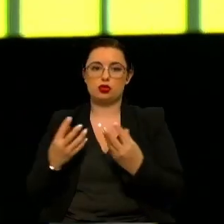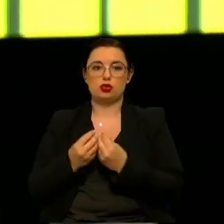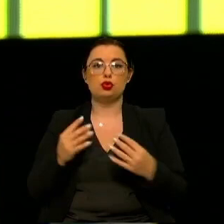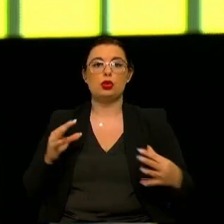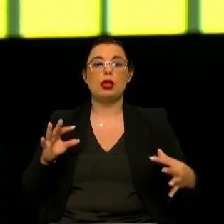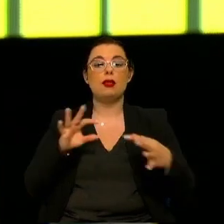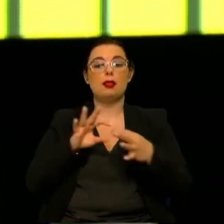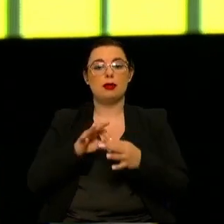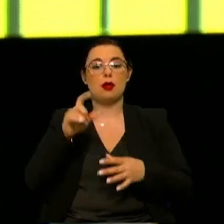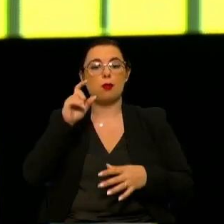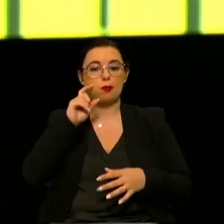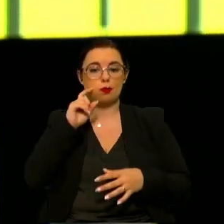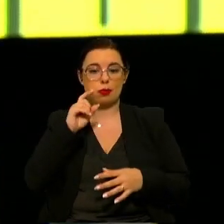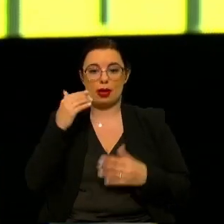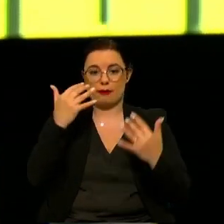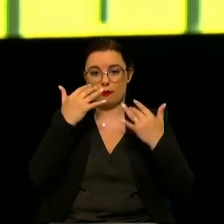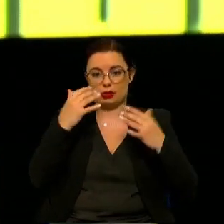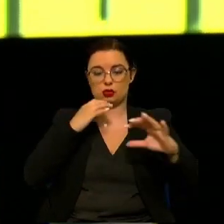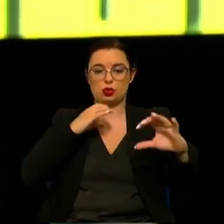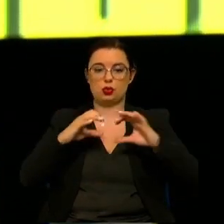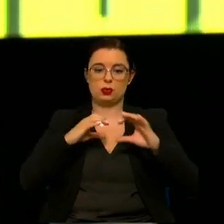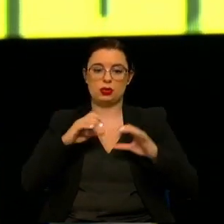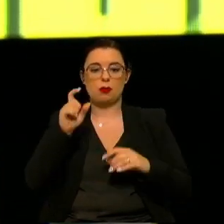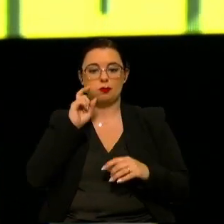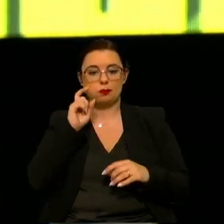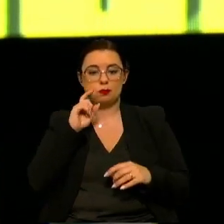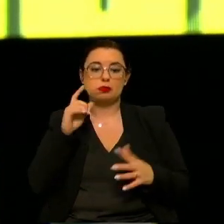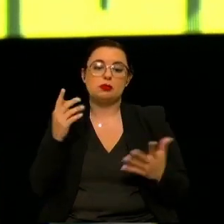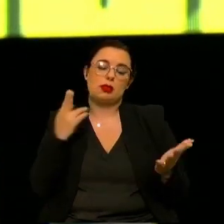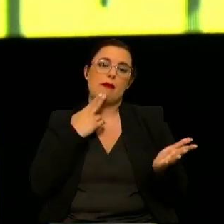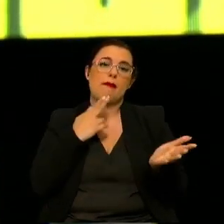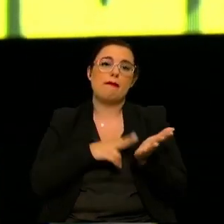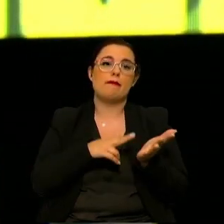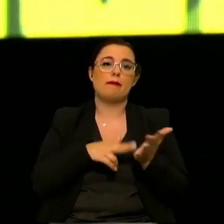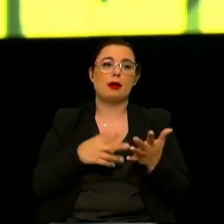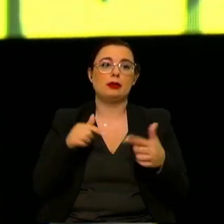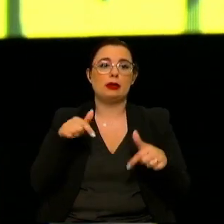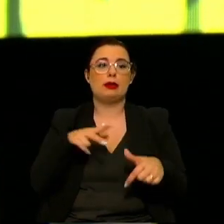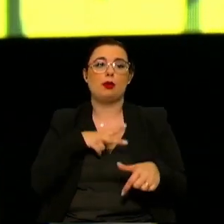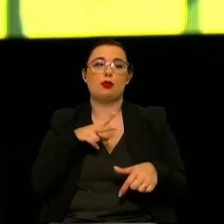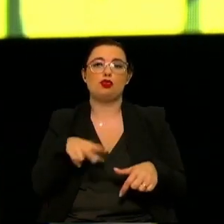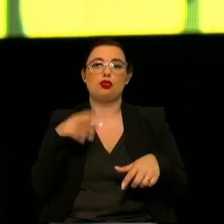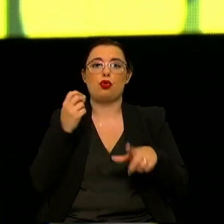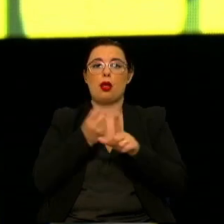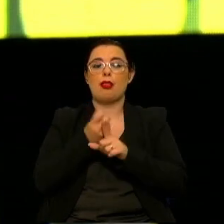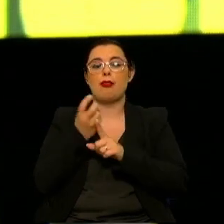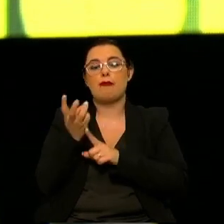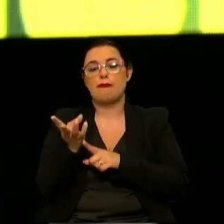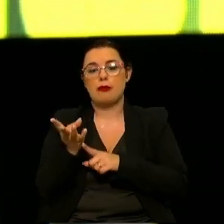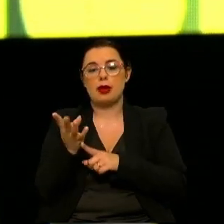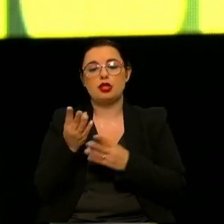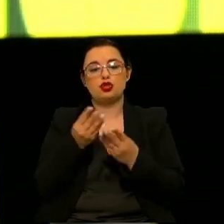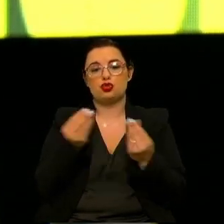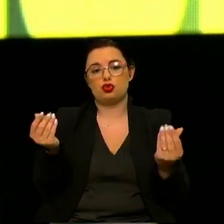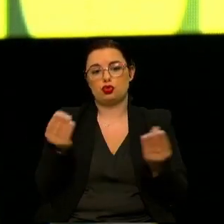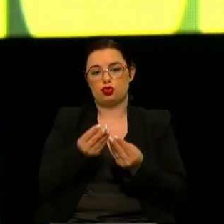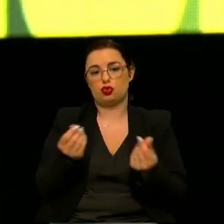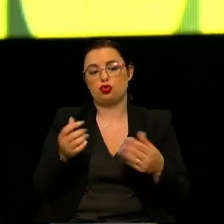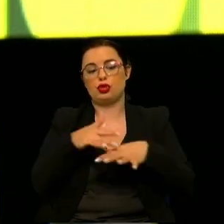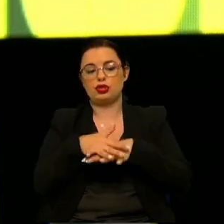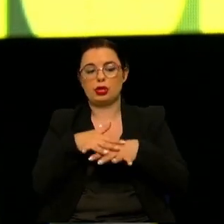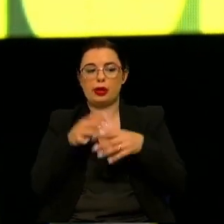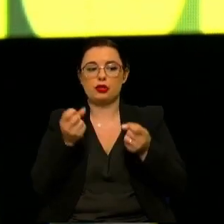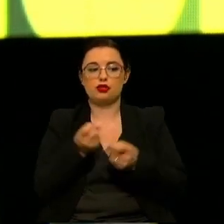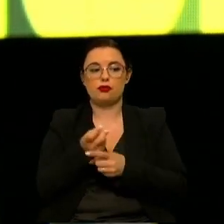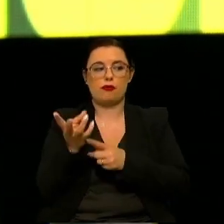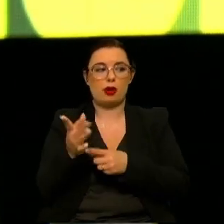this purpose of aggregation regarding safe or secure communication. In Portugal, we have